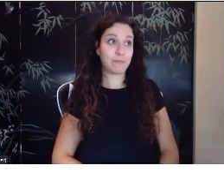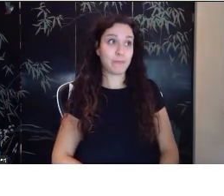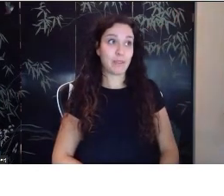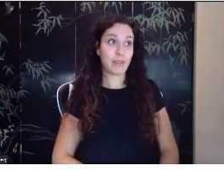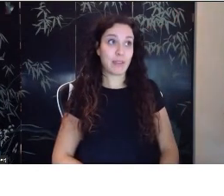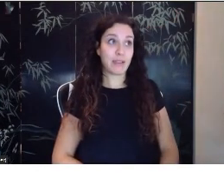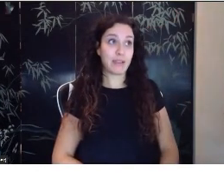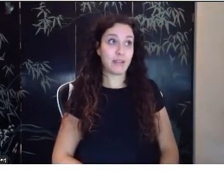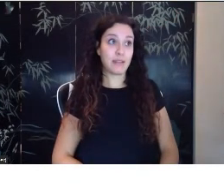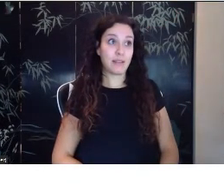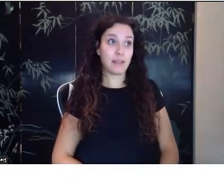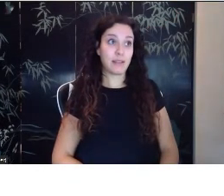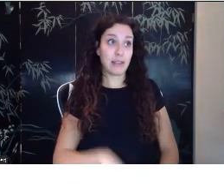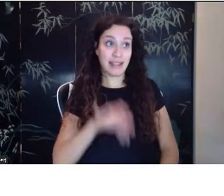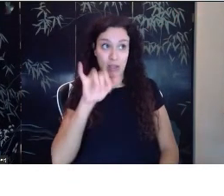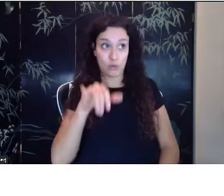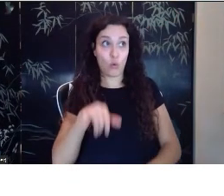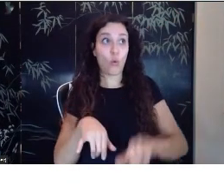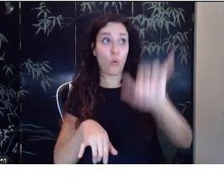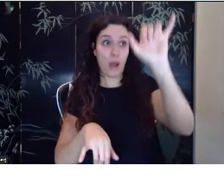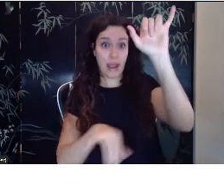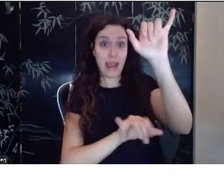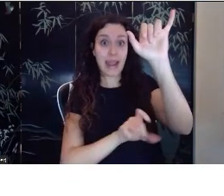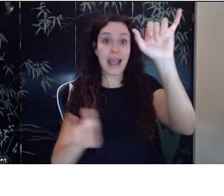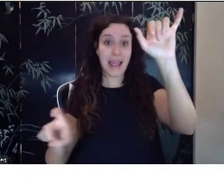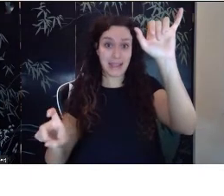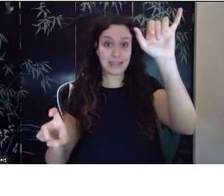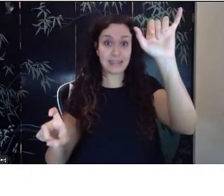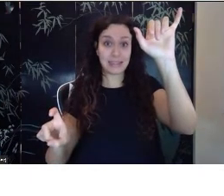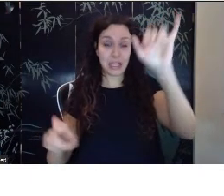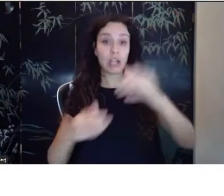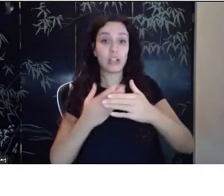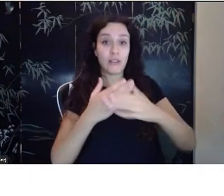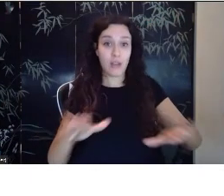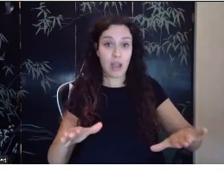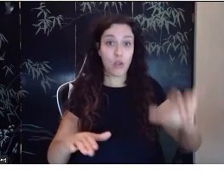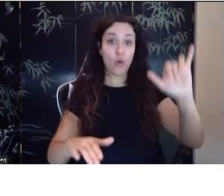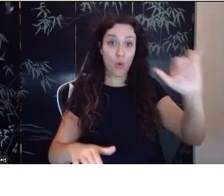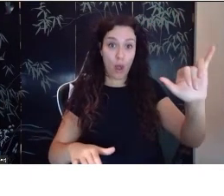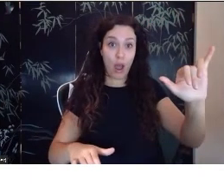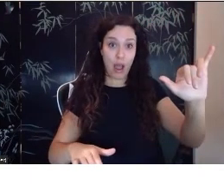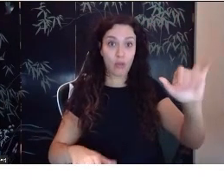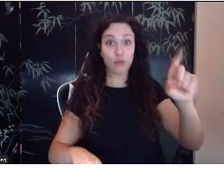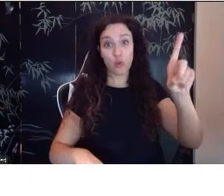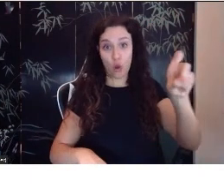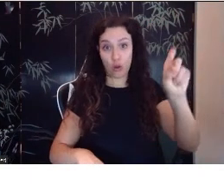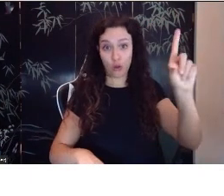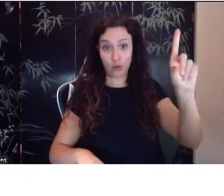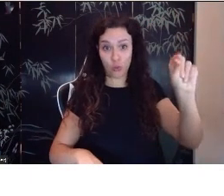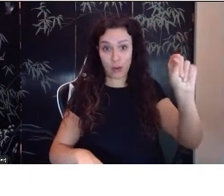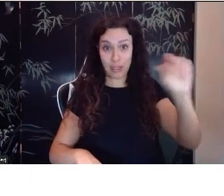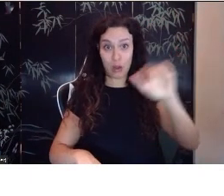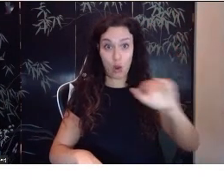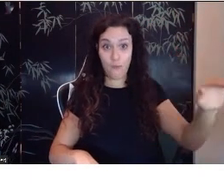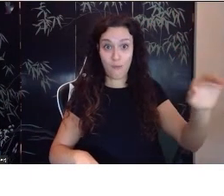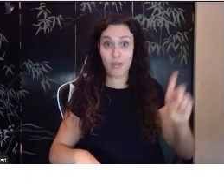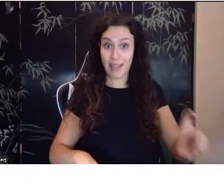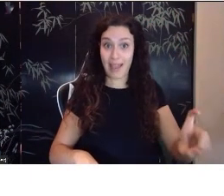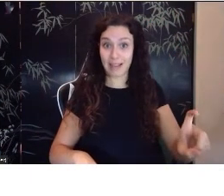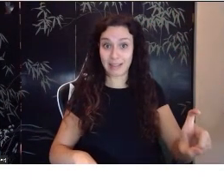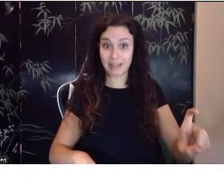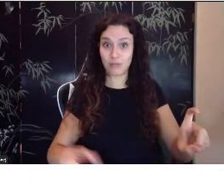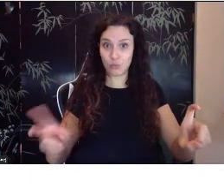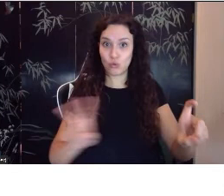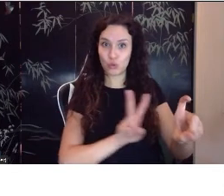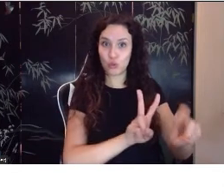my y-axis and this is my x-axis. So that's what we were doing, dividing the y's, so like